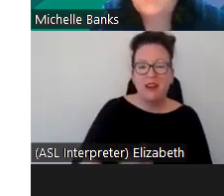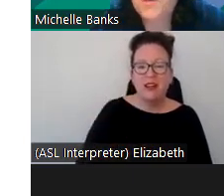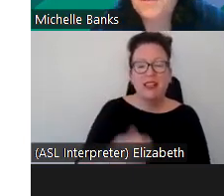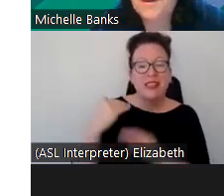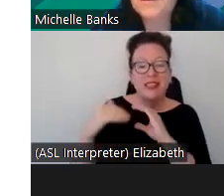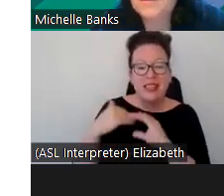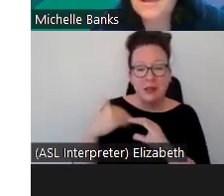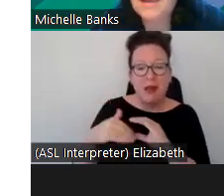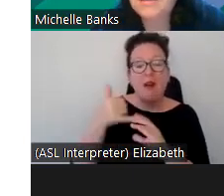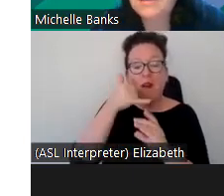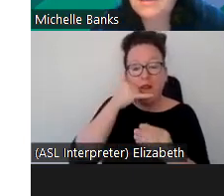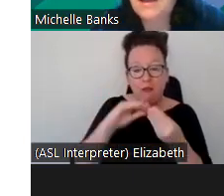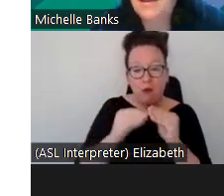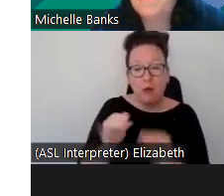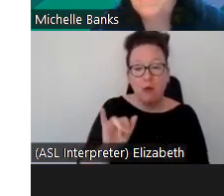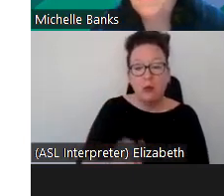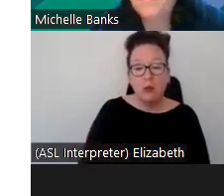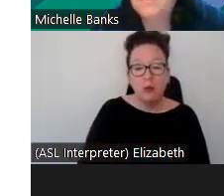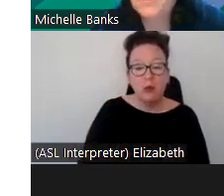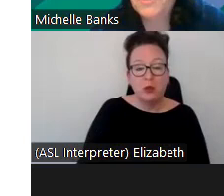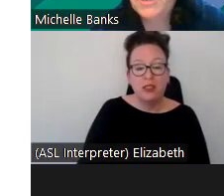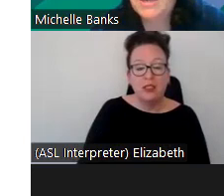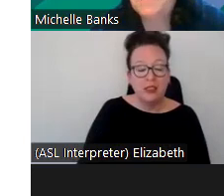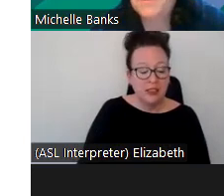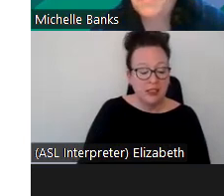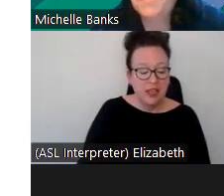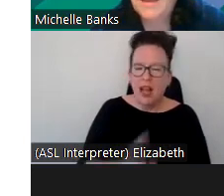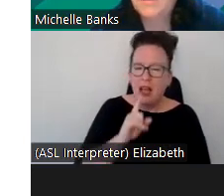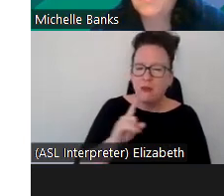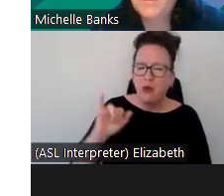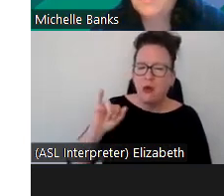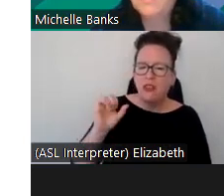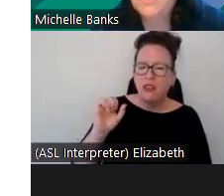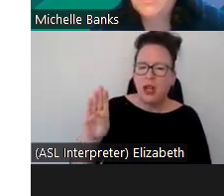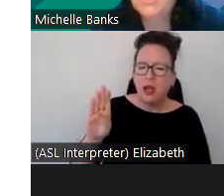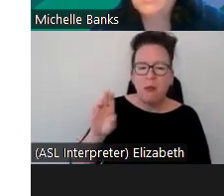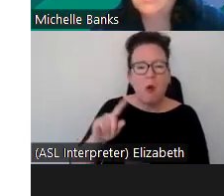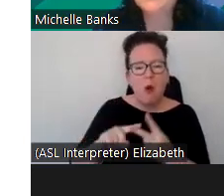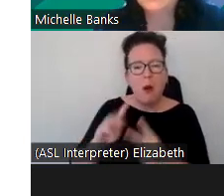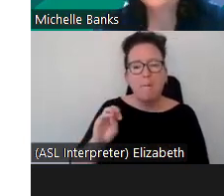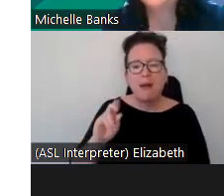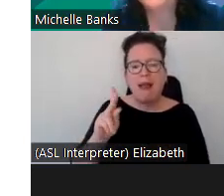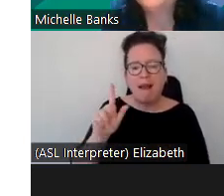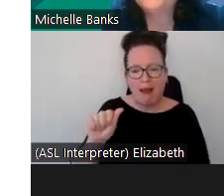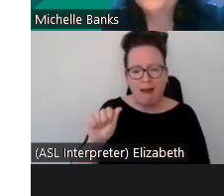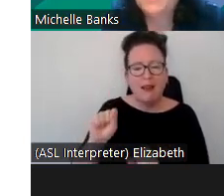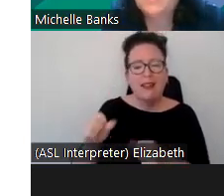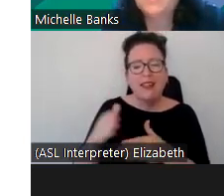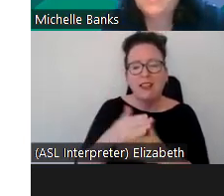emails and phone numbers. And I'm sure Jacob or Mikayla will be able to share this deck with